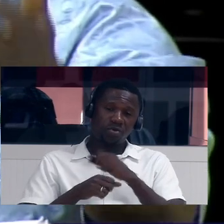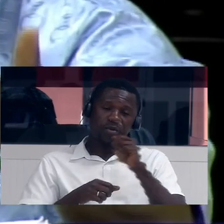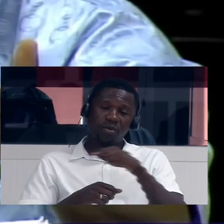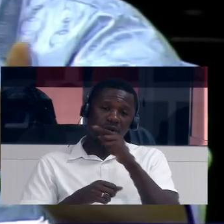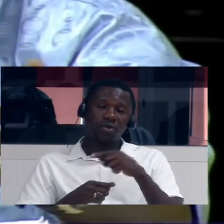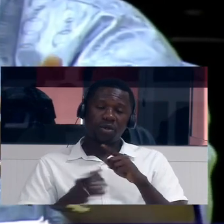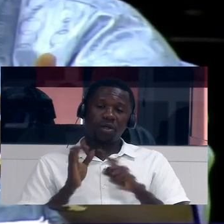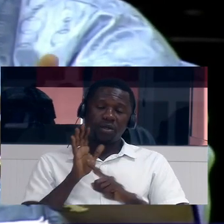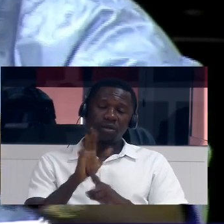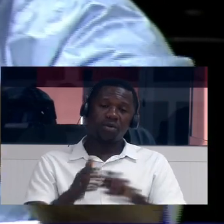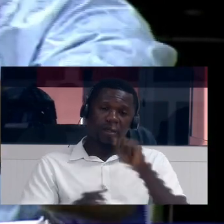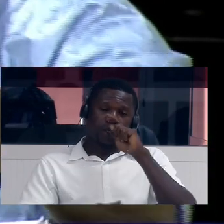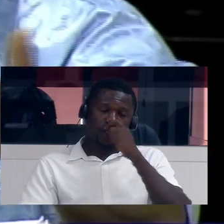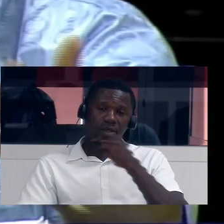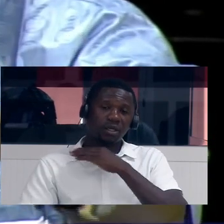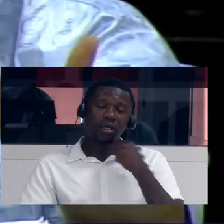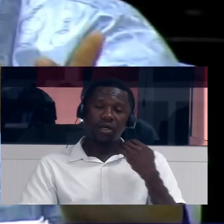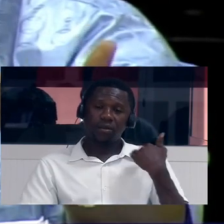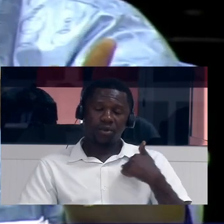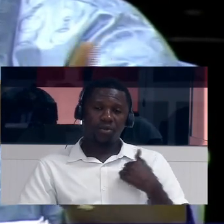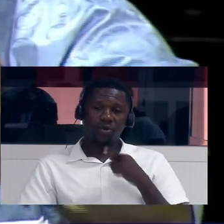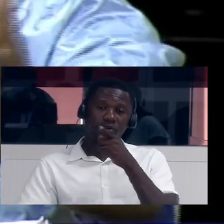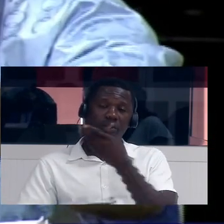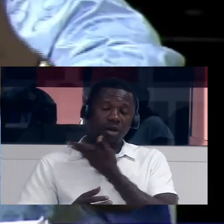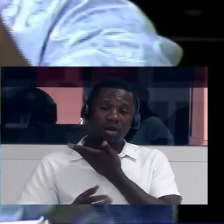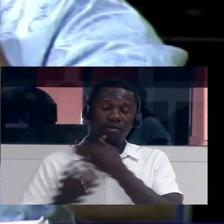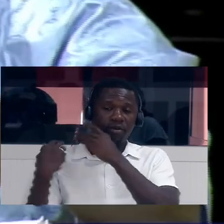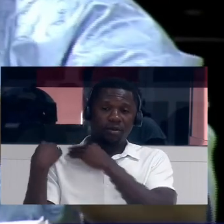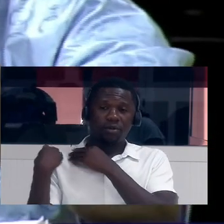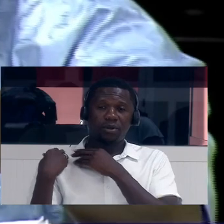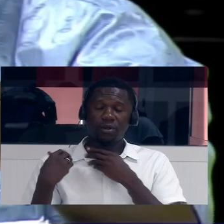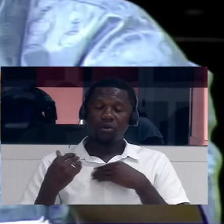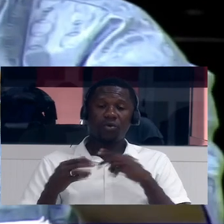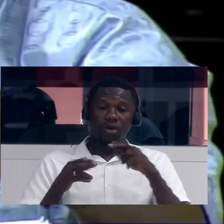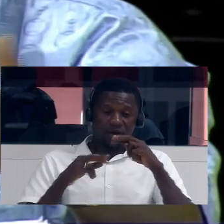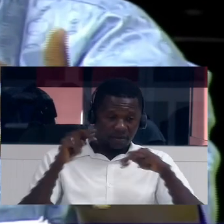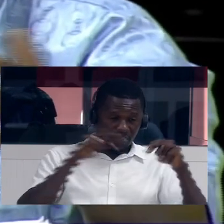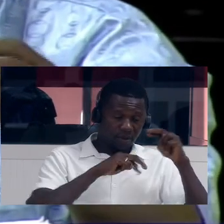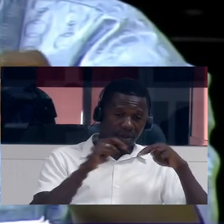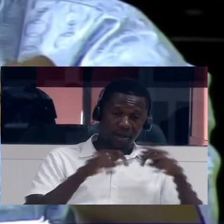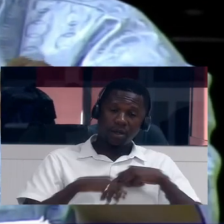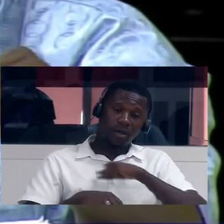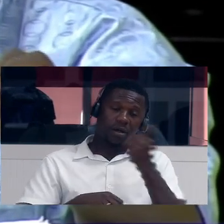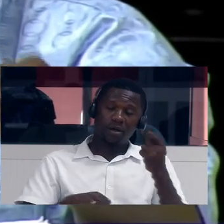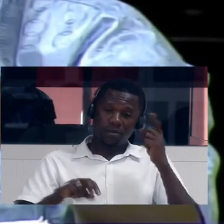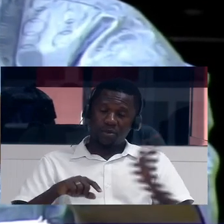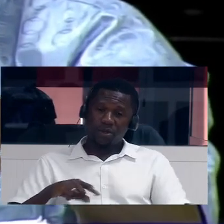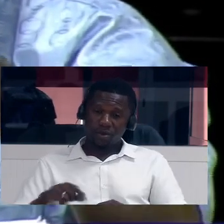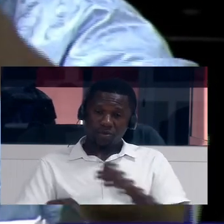as killing people, you have a responsibility to have them investigated and punished. Do you know that? That is